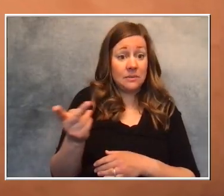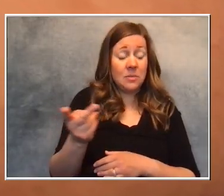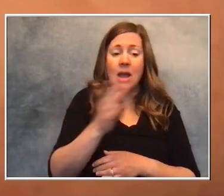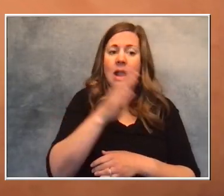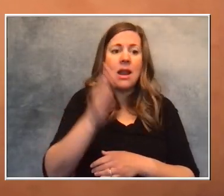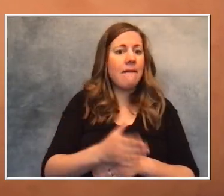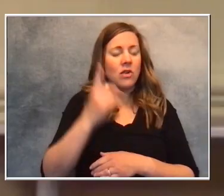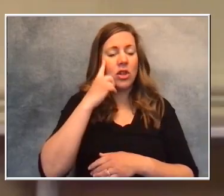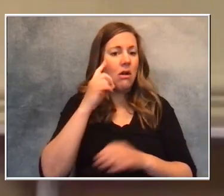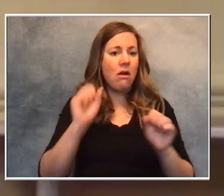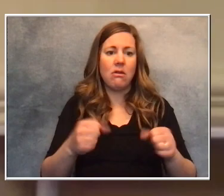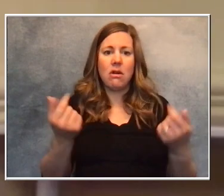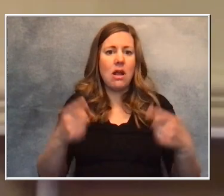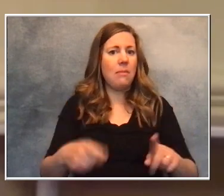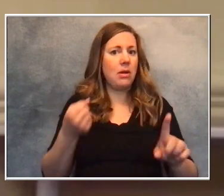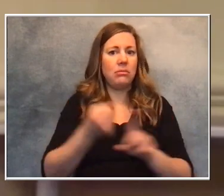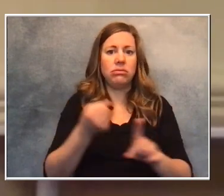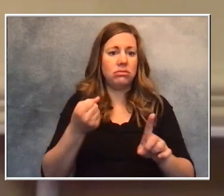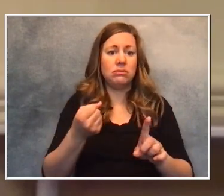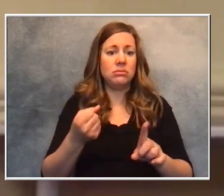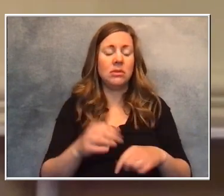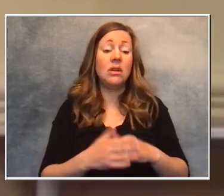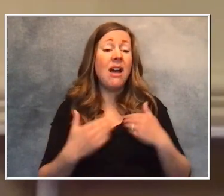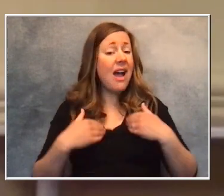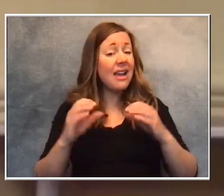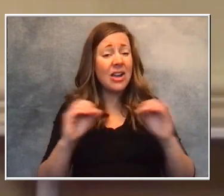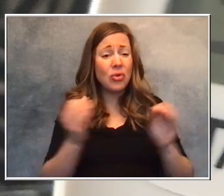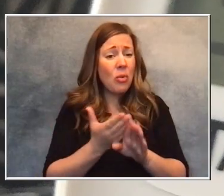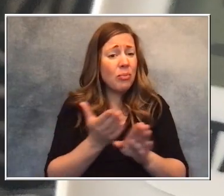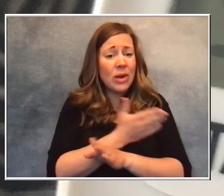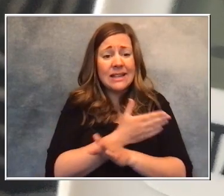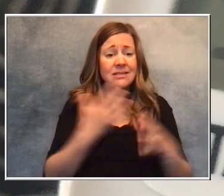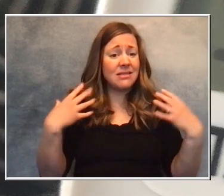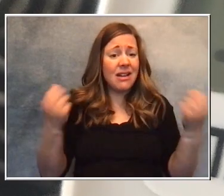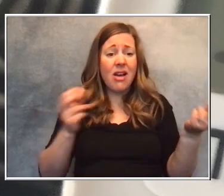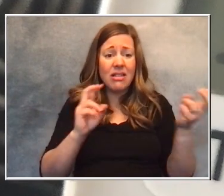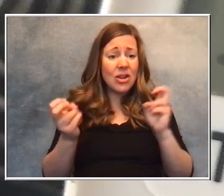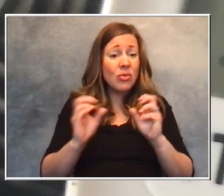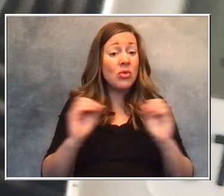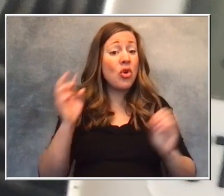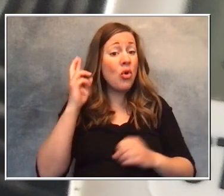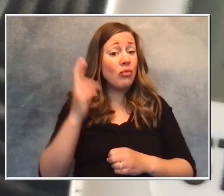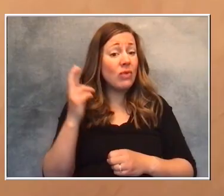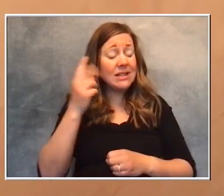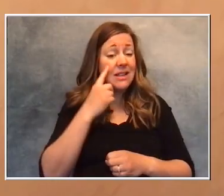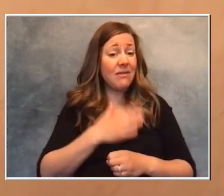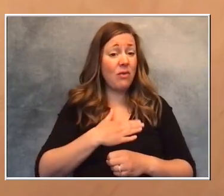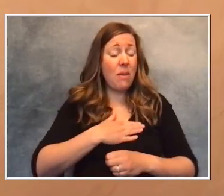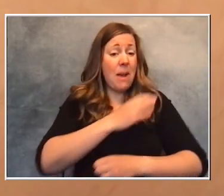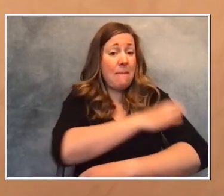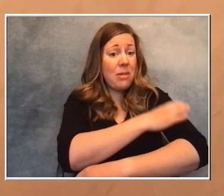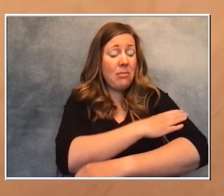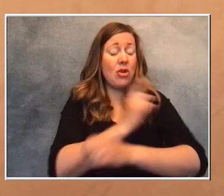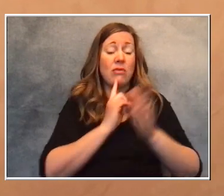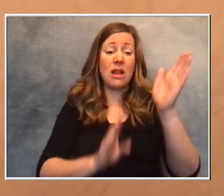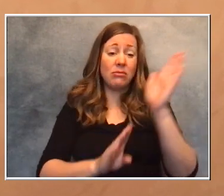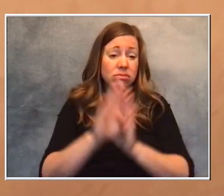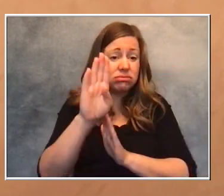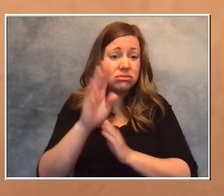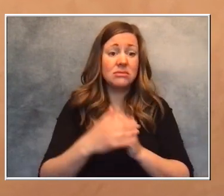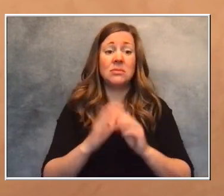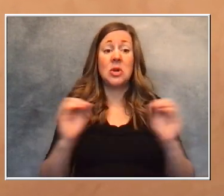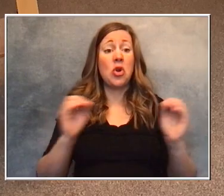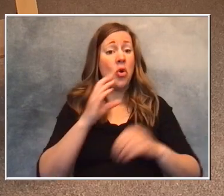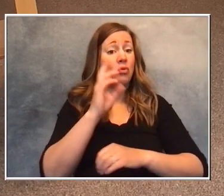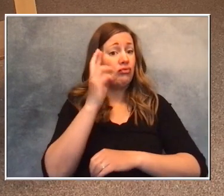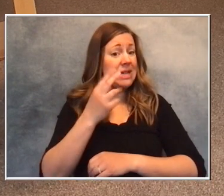happen to her. I didn't have any pre-existing conditions. I didn't have any reason for my blood pressure to be skyrocketing. I didn't have any reason for my heart rate to be out